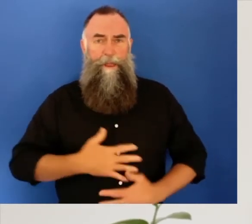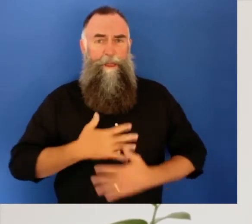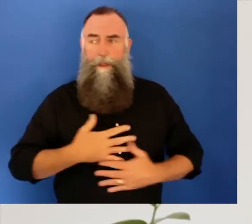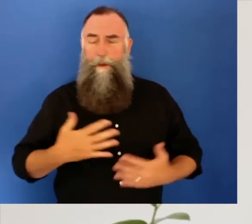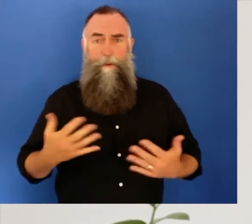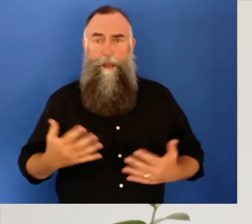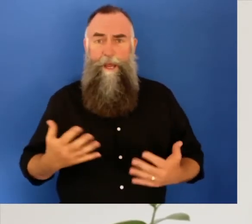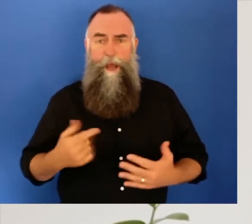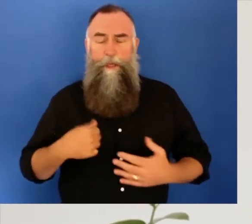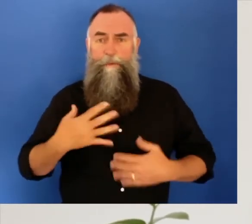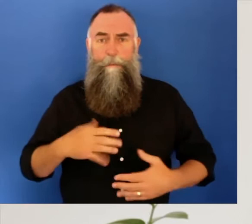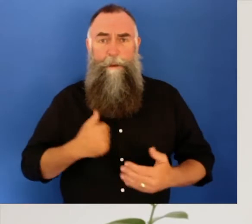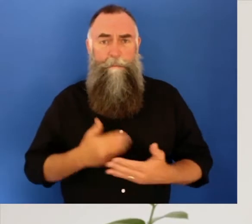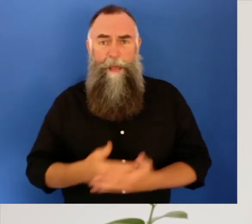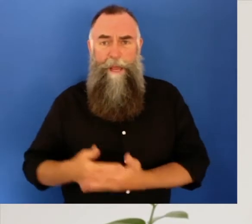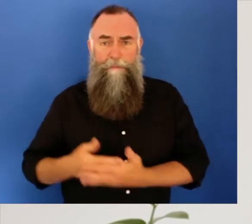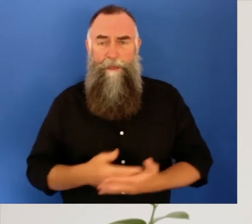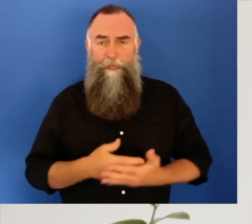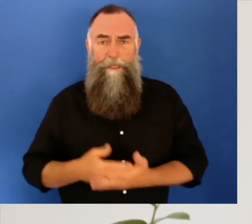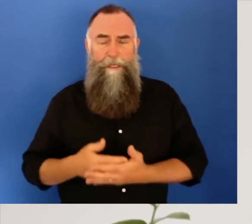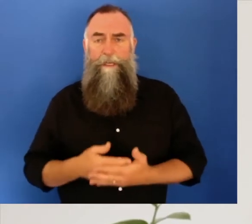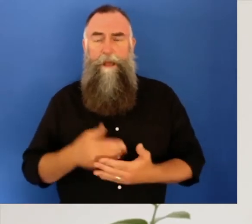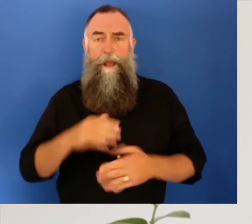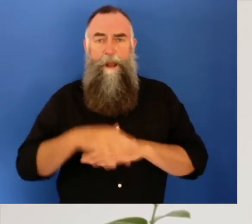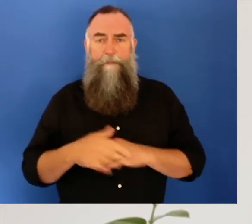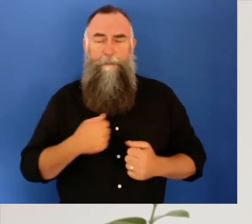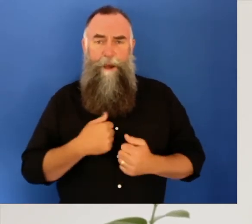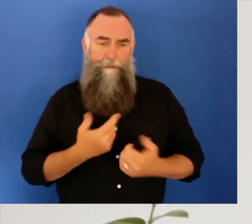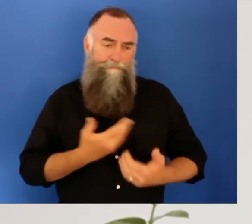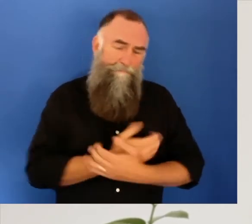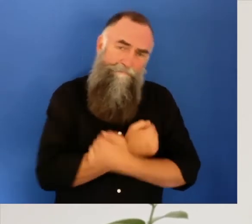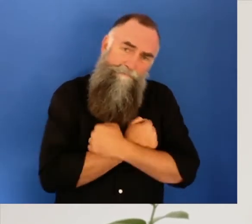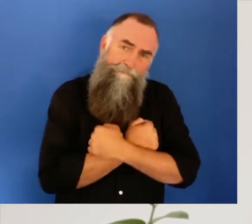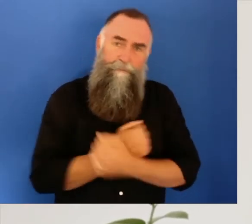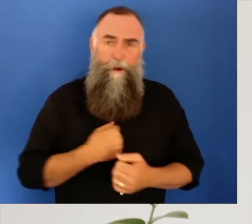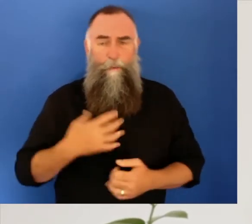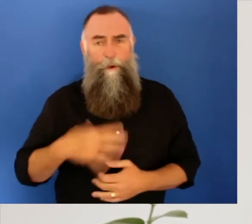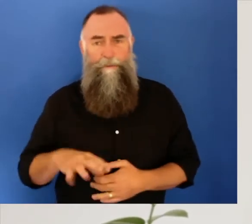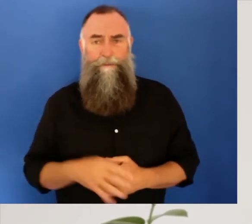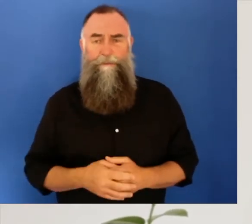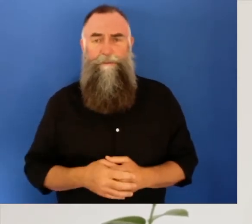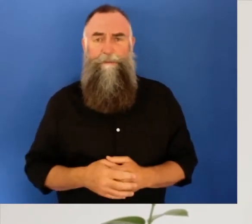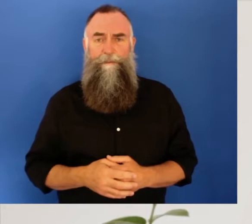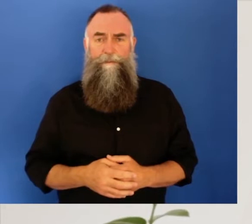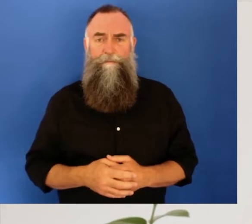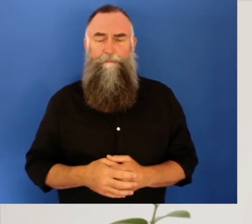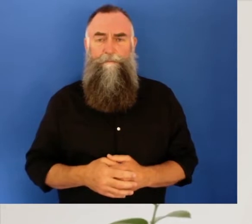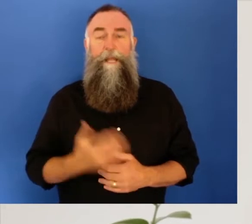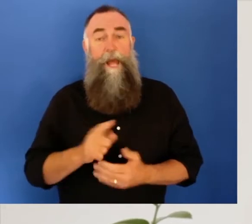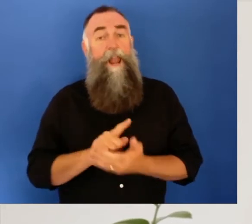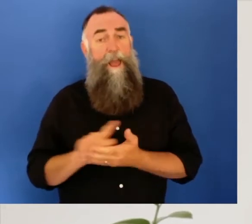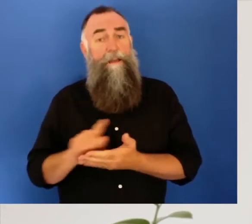me anguished when all I wanted to do was reunite and express my love for my little toddler.